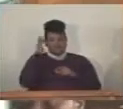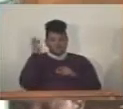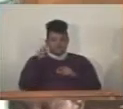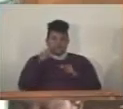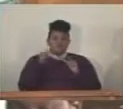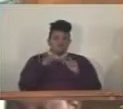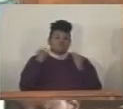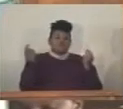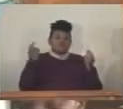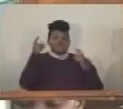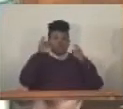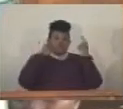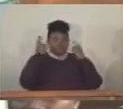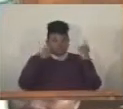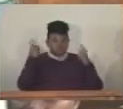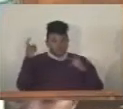would,